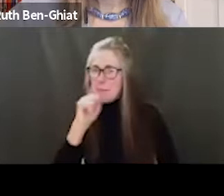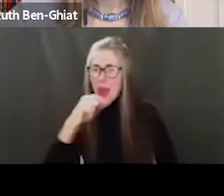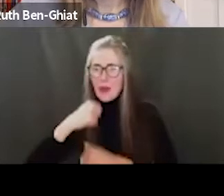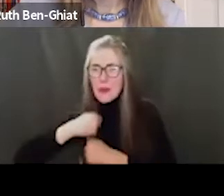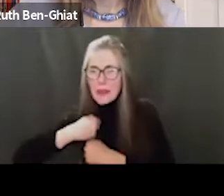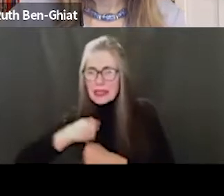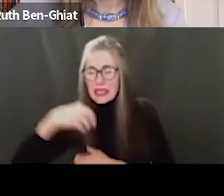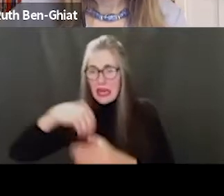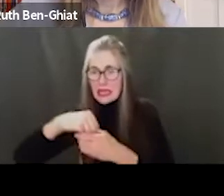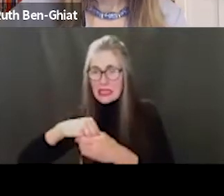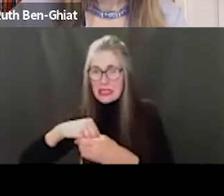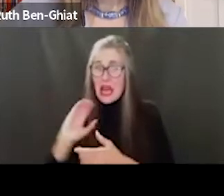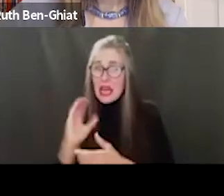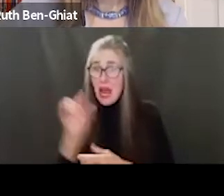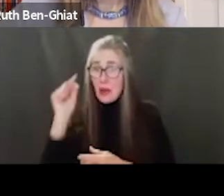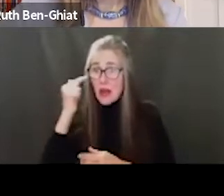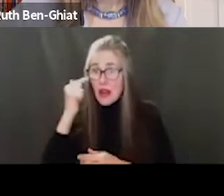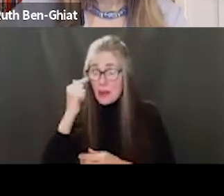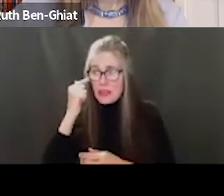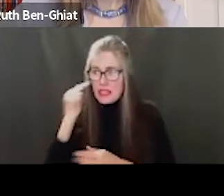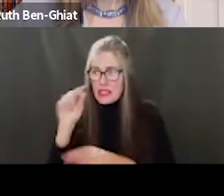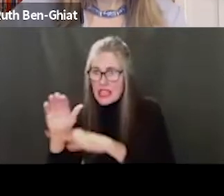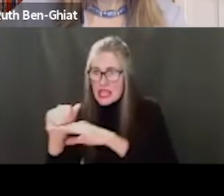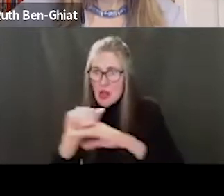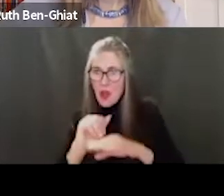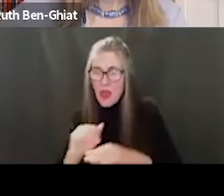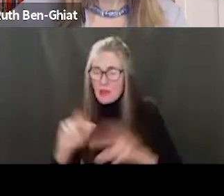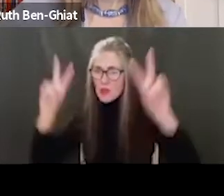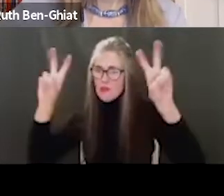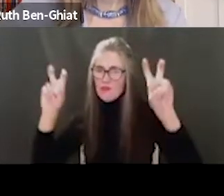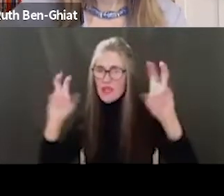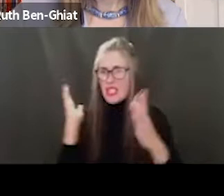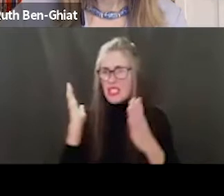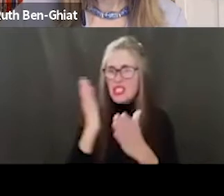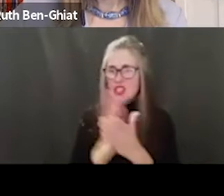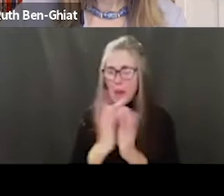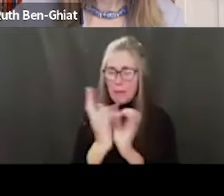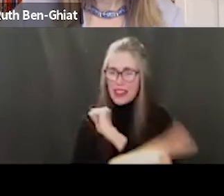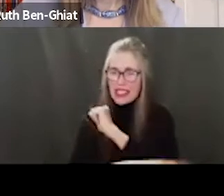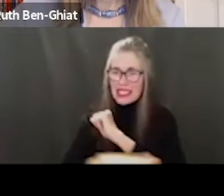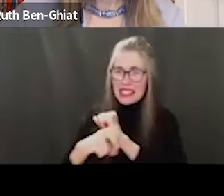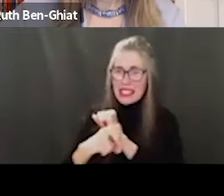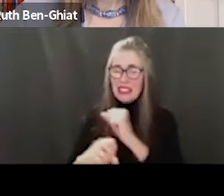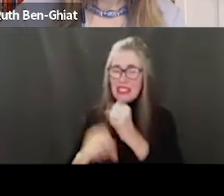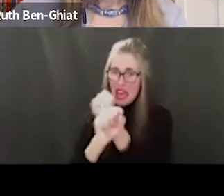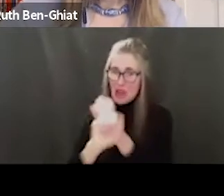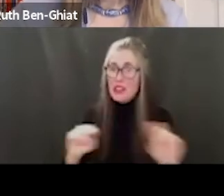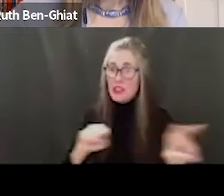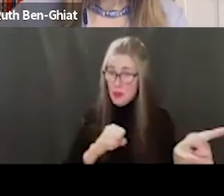from inside our institutions to stop the steal and rescue him from defeat. And this is January